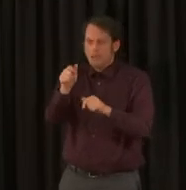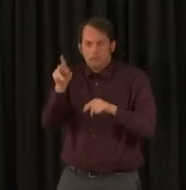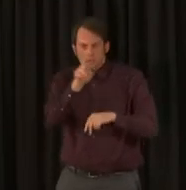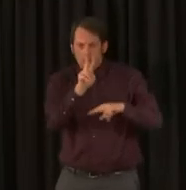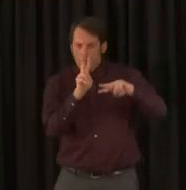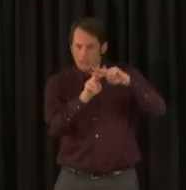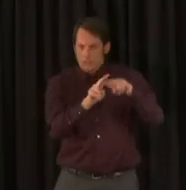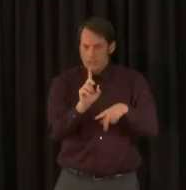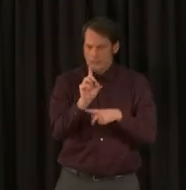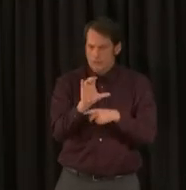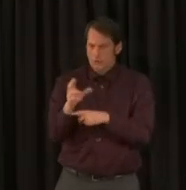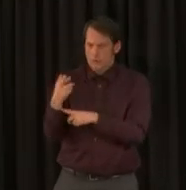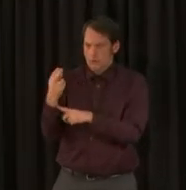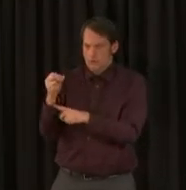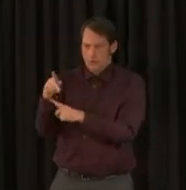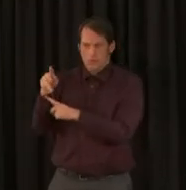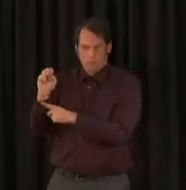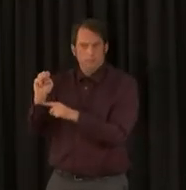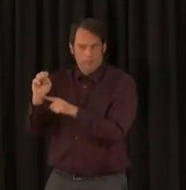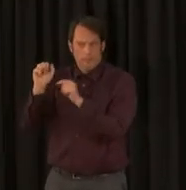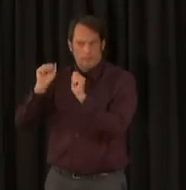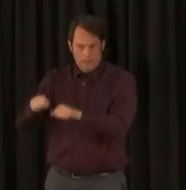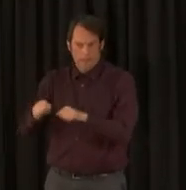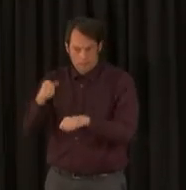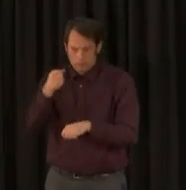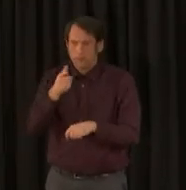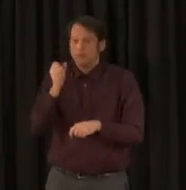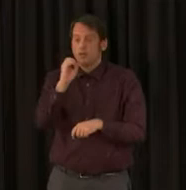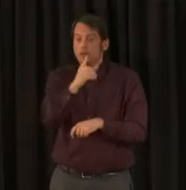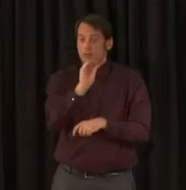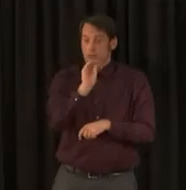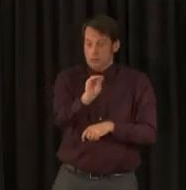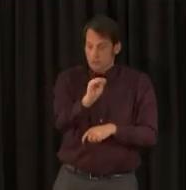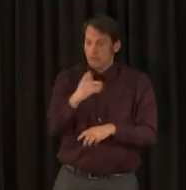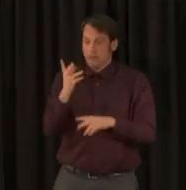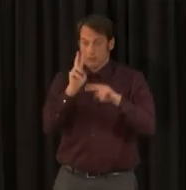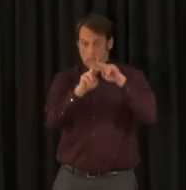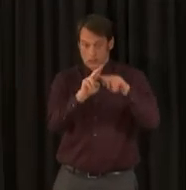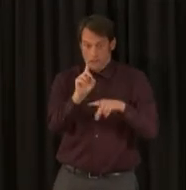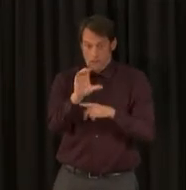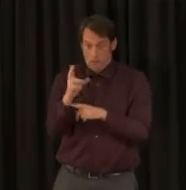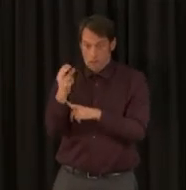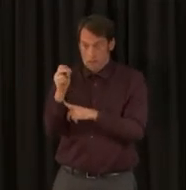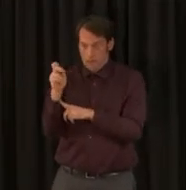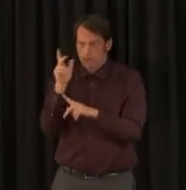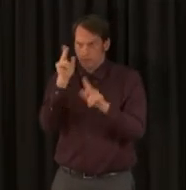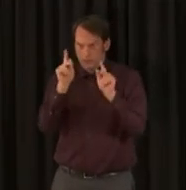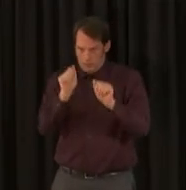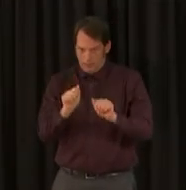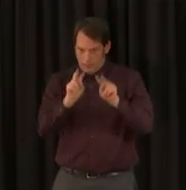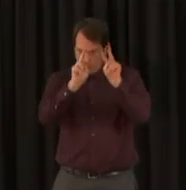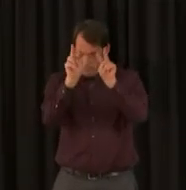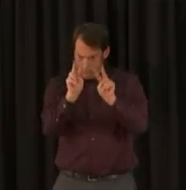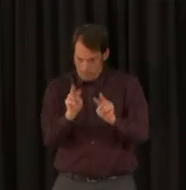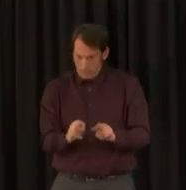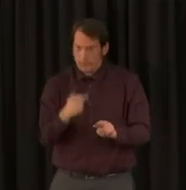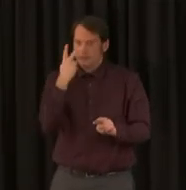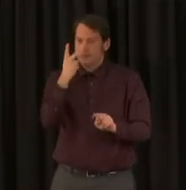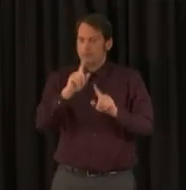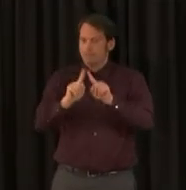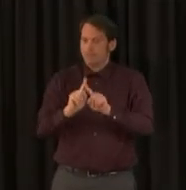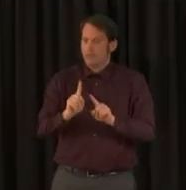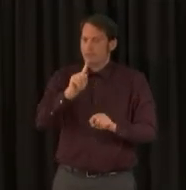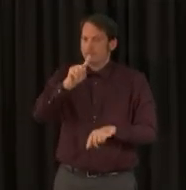also use the chat function in order to send us a message, and we'll get those questions to our